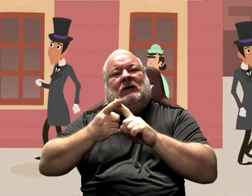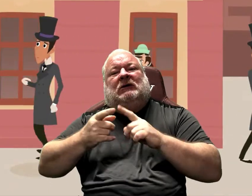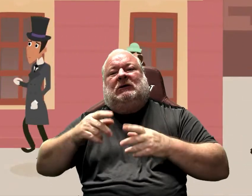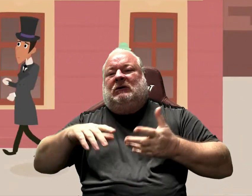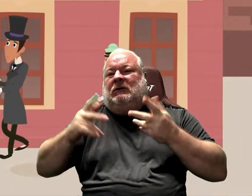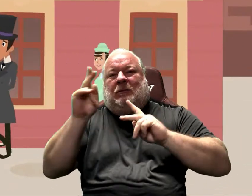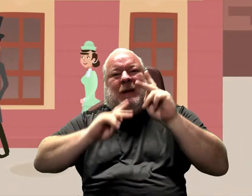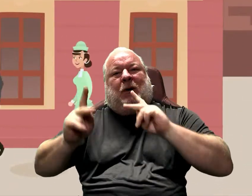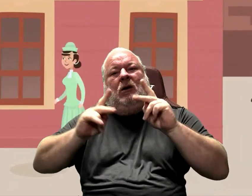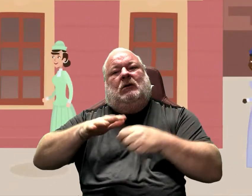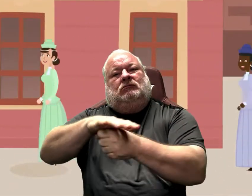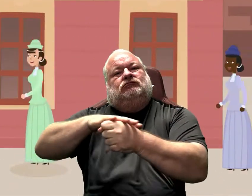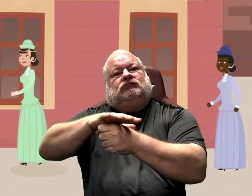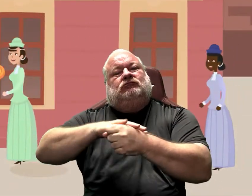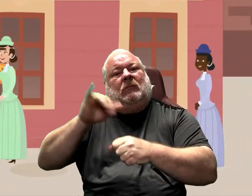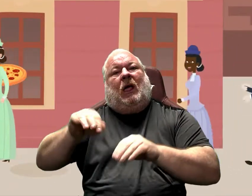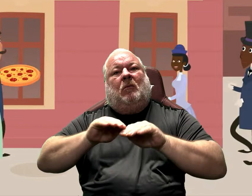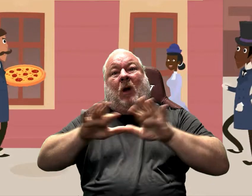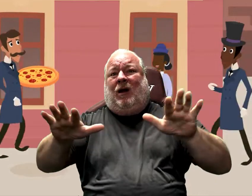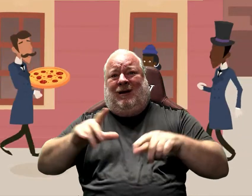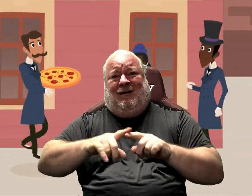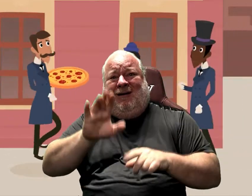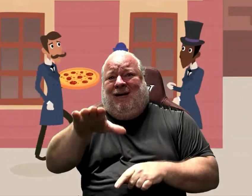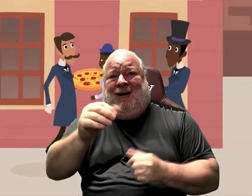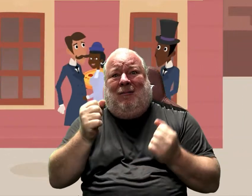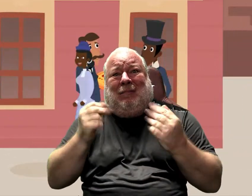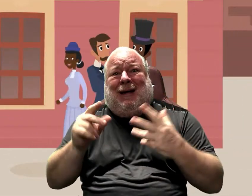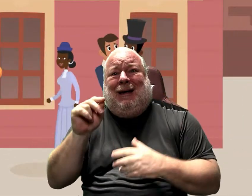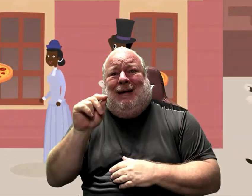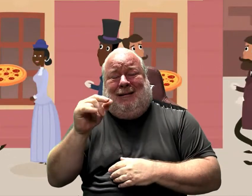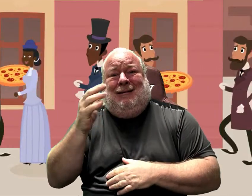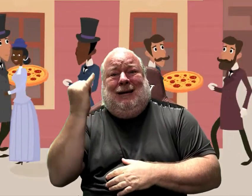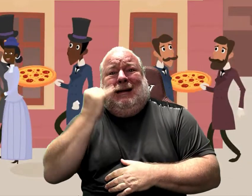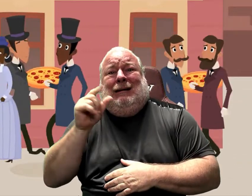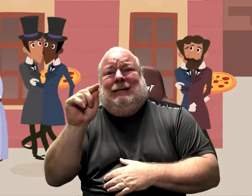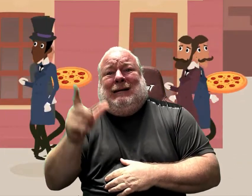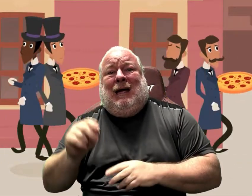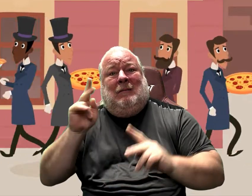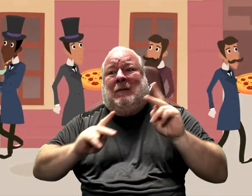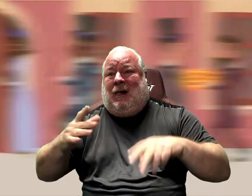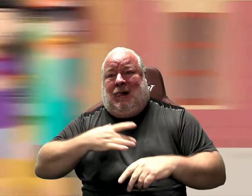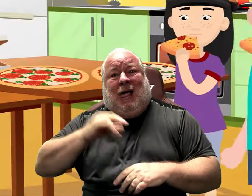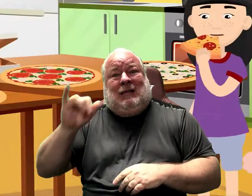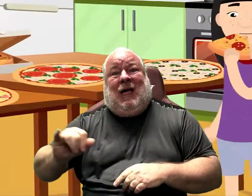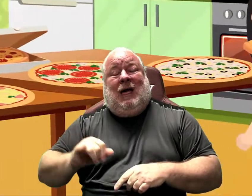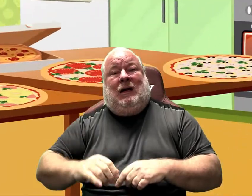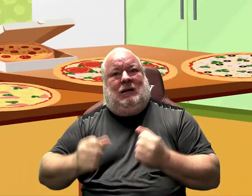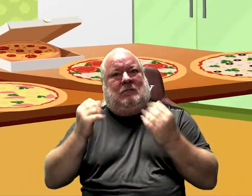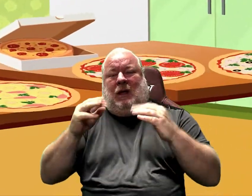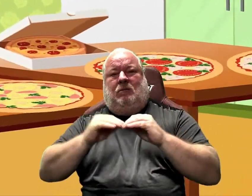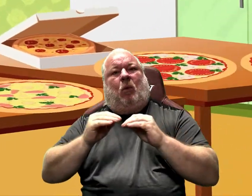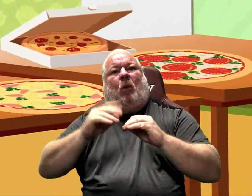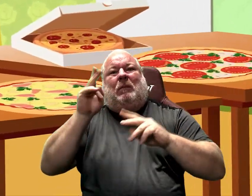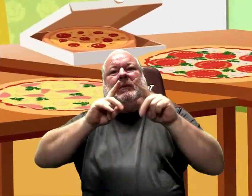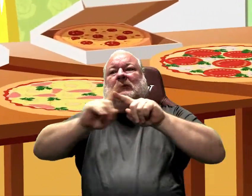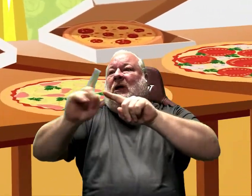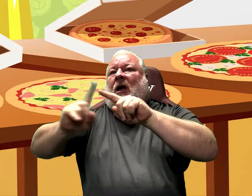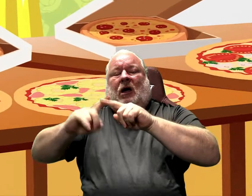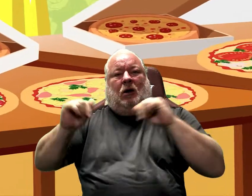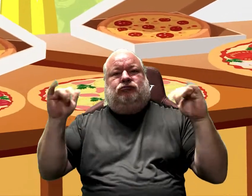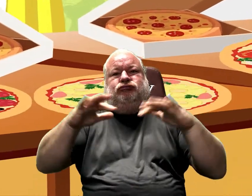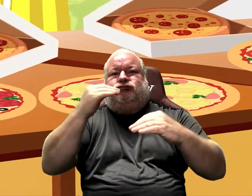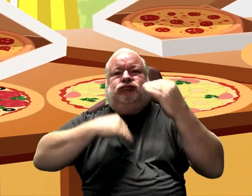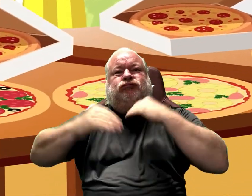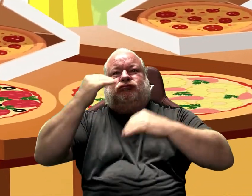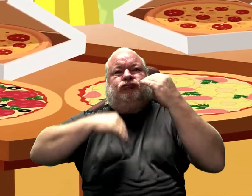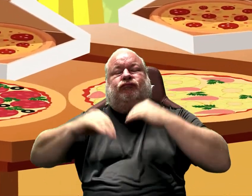before long, word spread, and Italians and non-Italians alike were chowing down on pizza. And ever since, pizza has remained